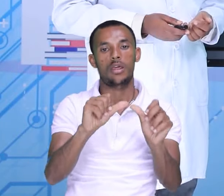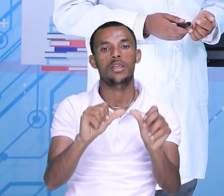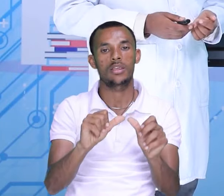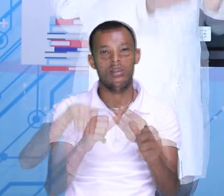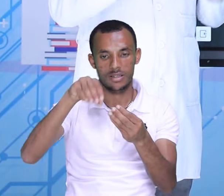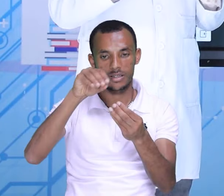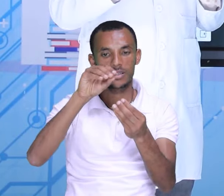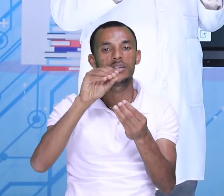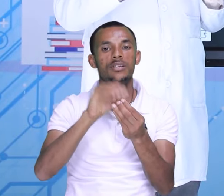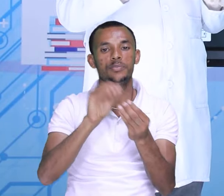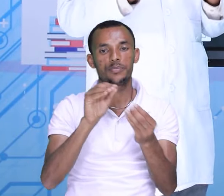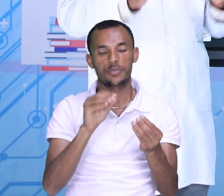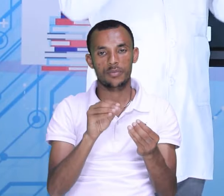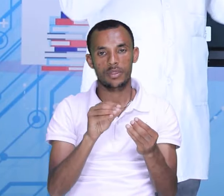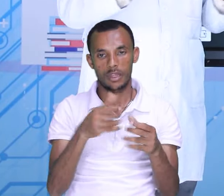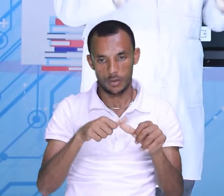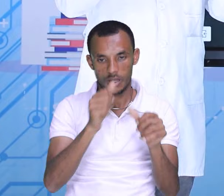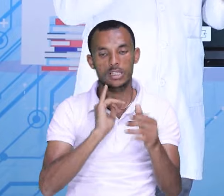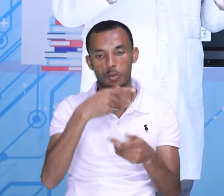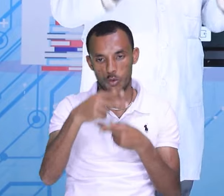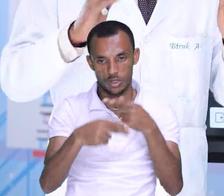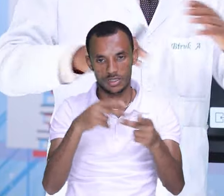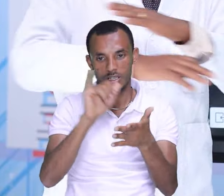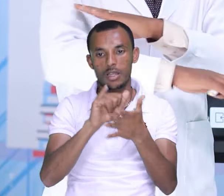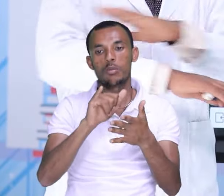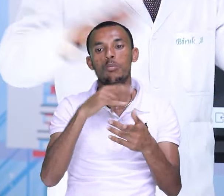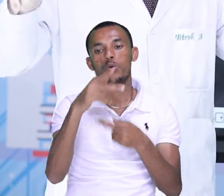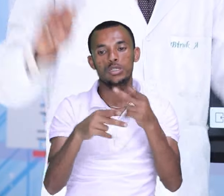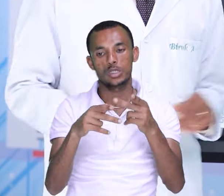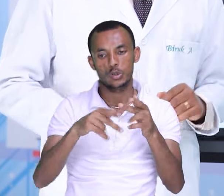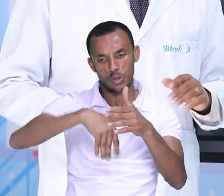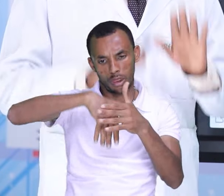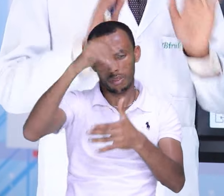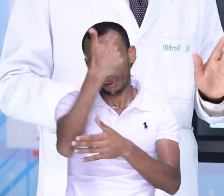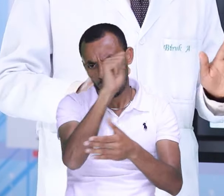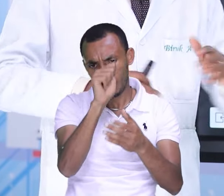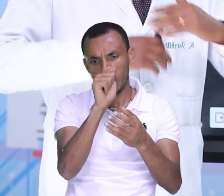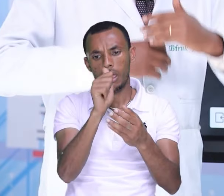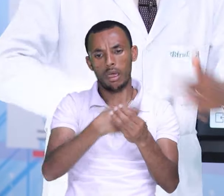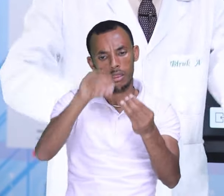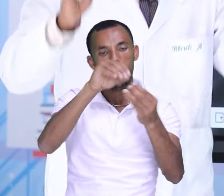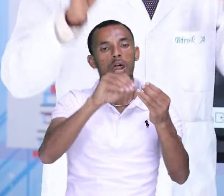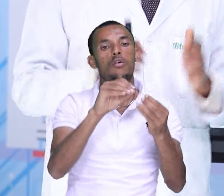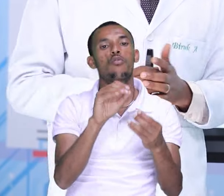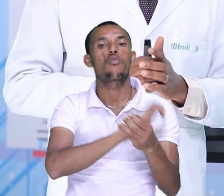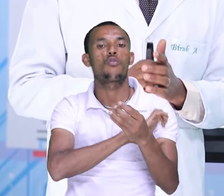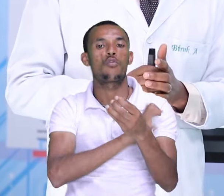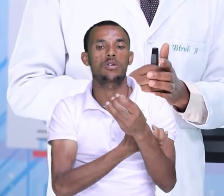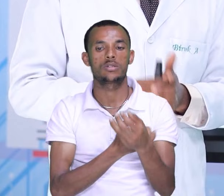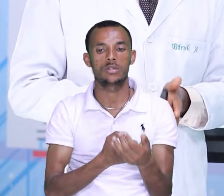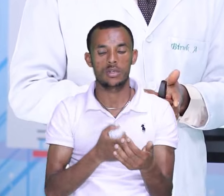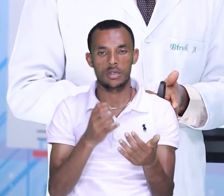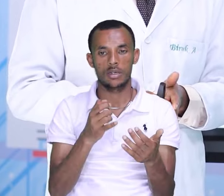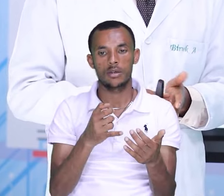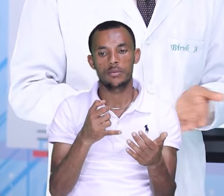electricity. A spontaneous process is a process, that process occurs without any external influence. Once started, the reaction simply continues is